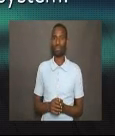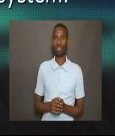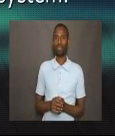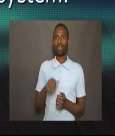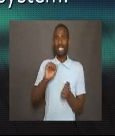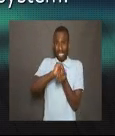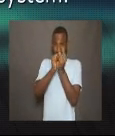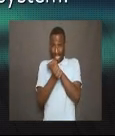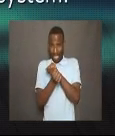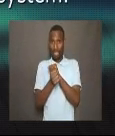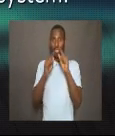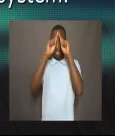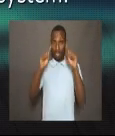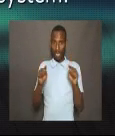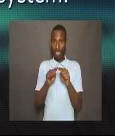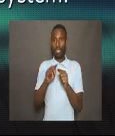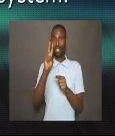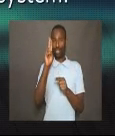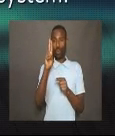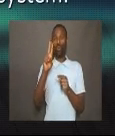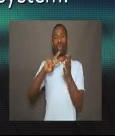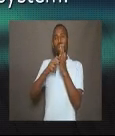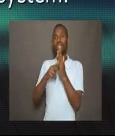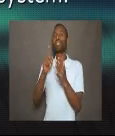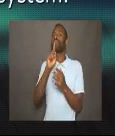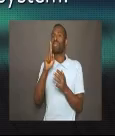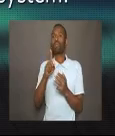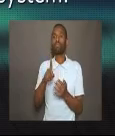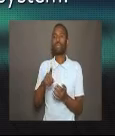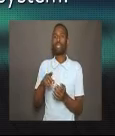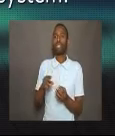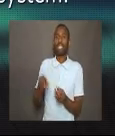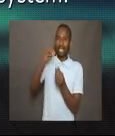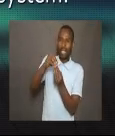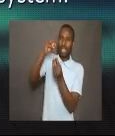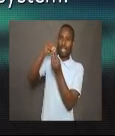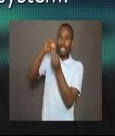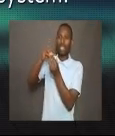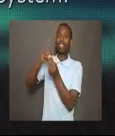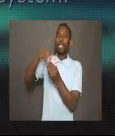Delta U is the increase in internal energy of the system.